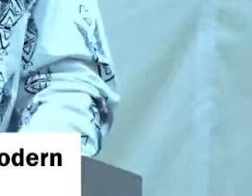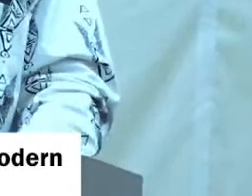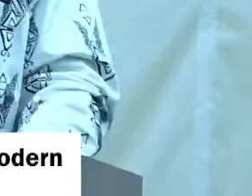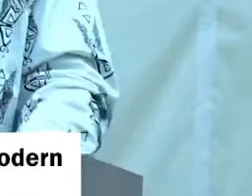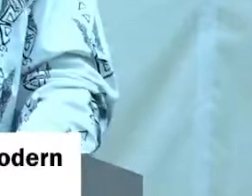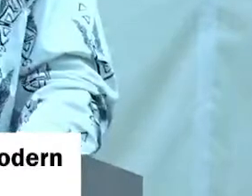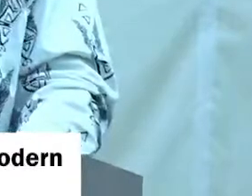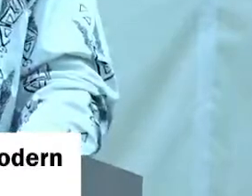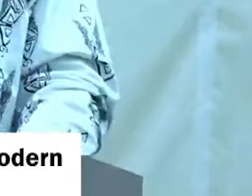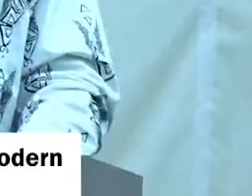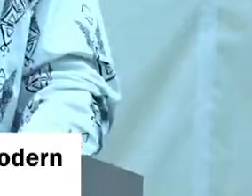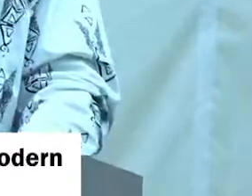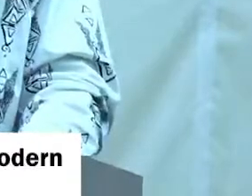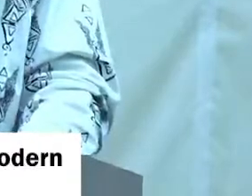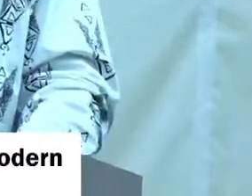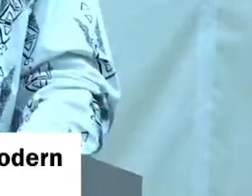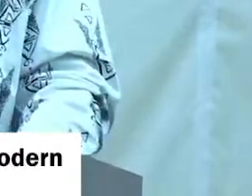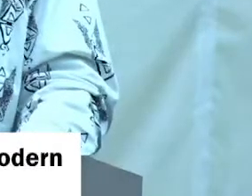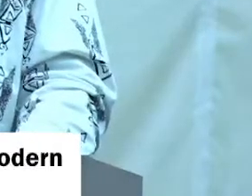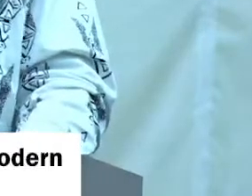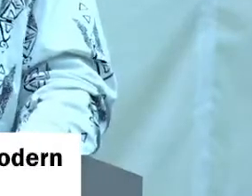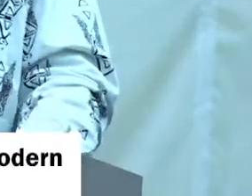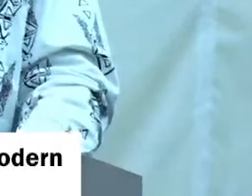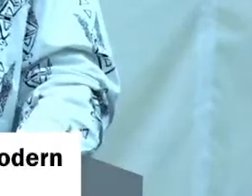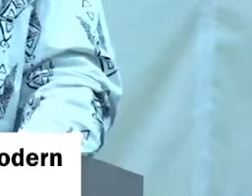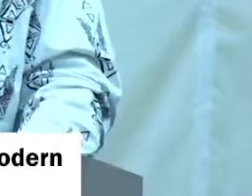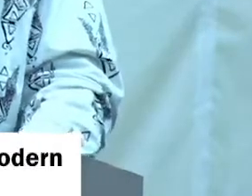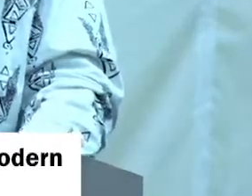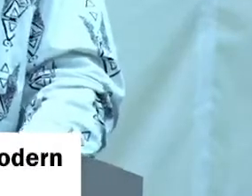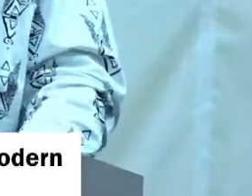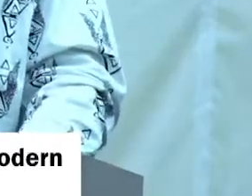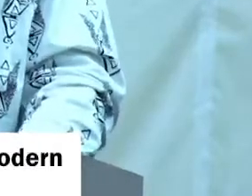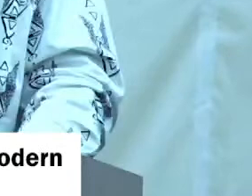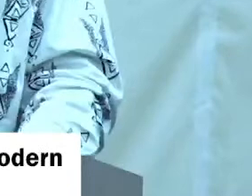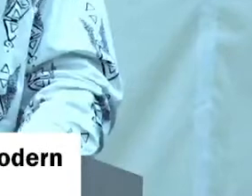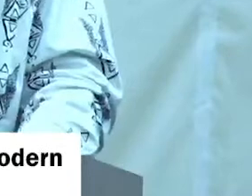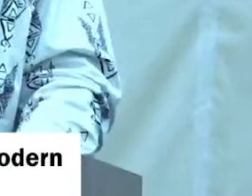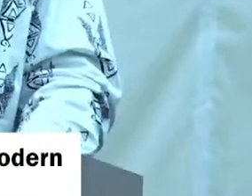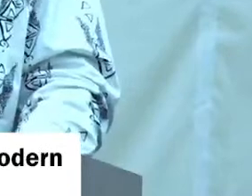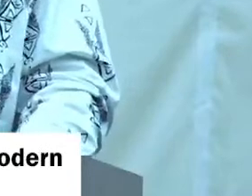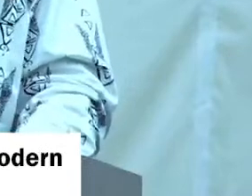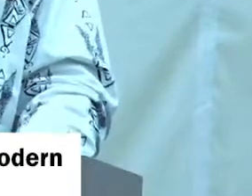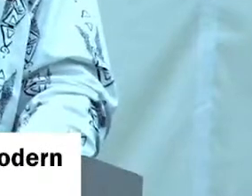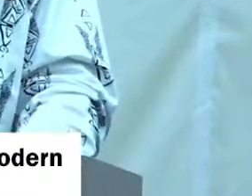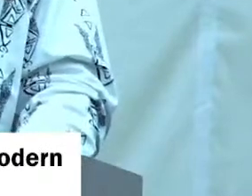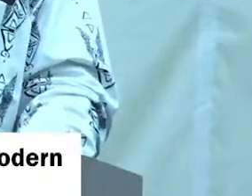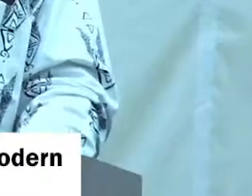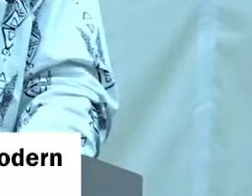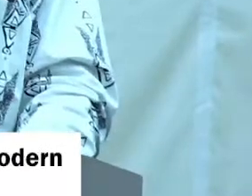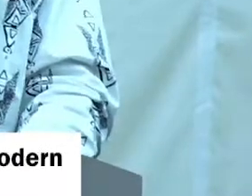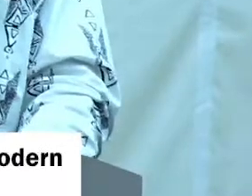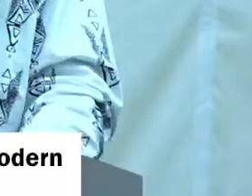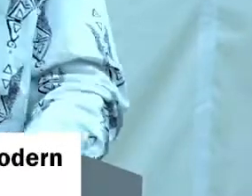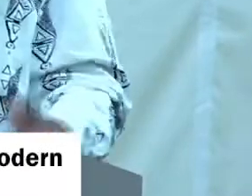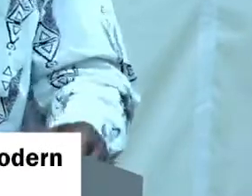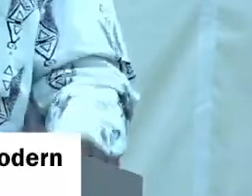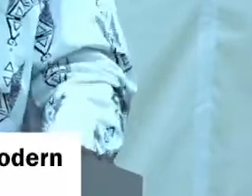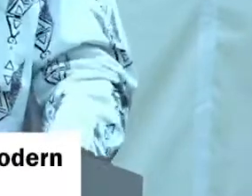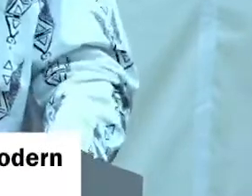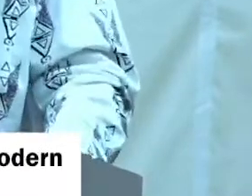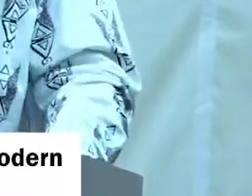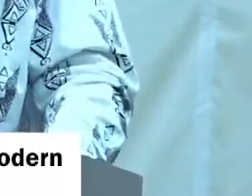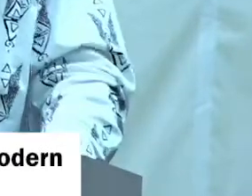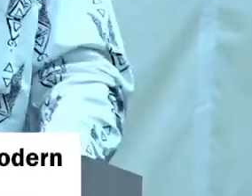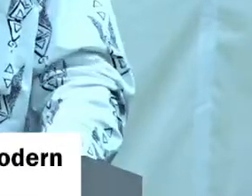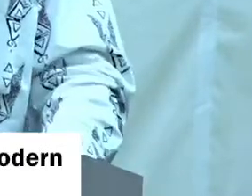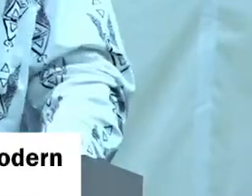lecturer and then also continue the discussions, because it's at the center, at the core of our,